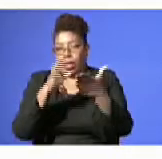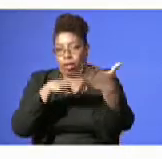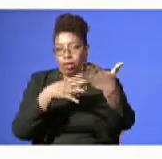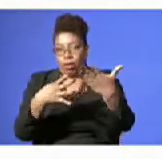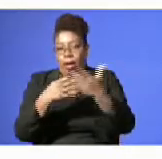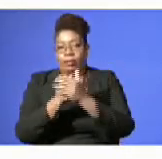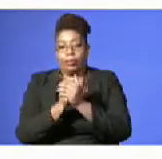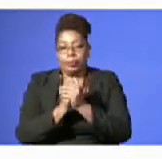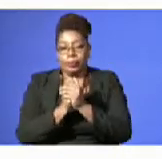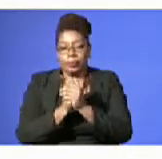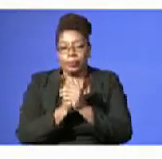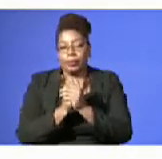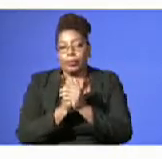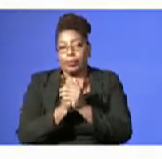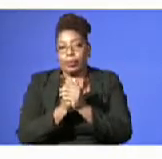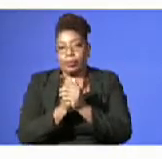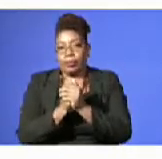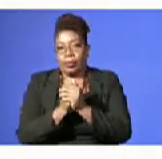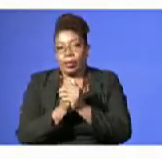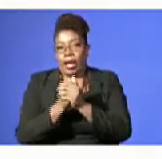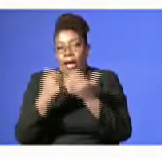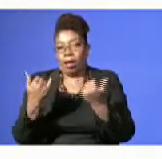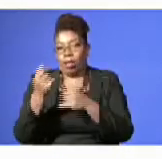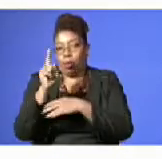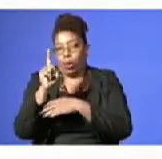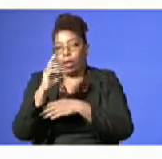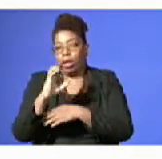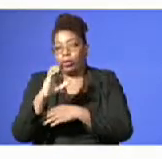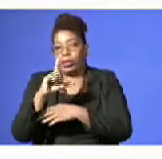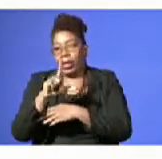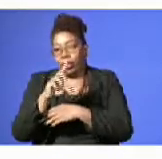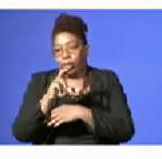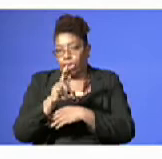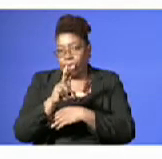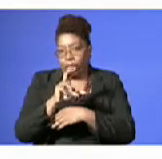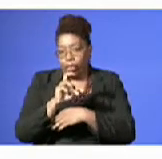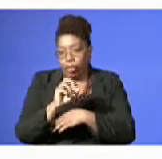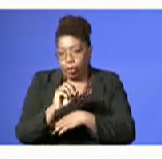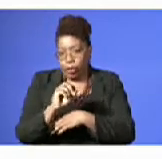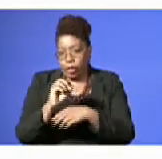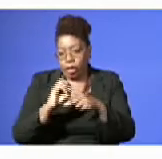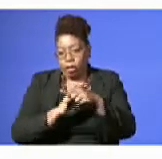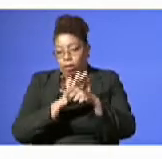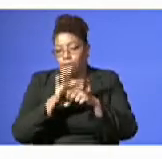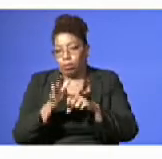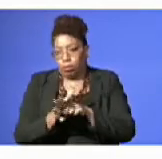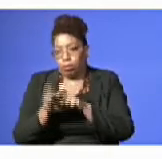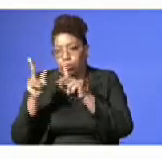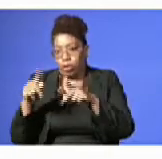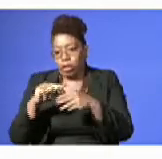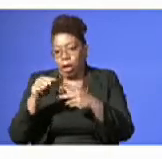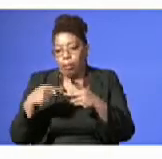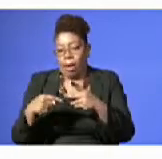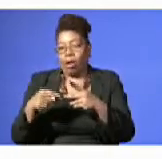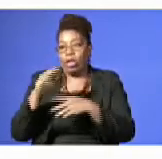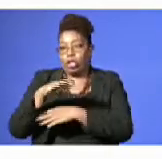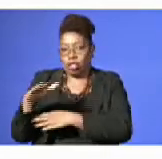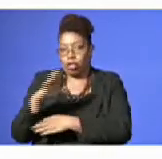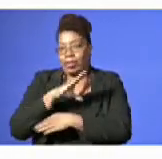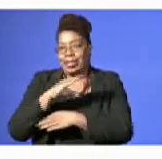We take note, however, of the 130 COVID-19 cases among children